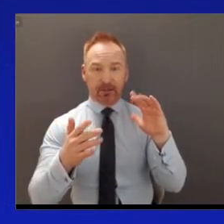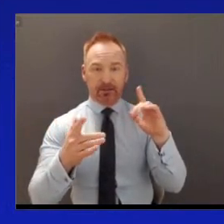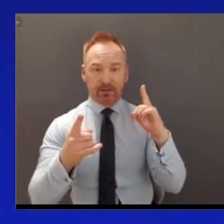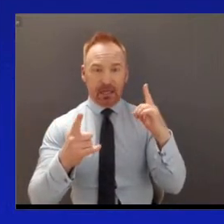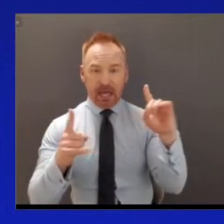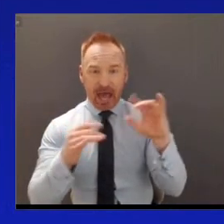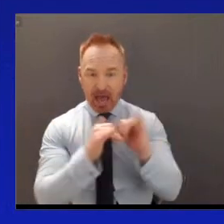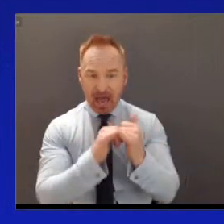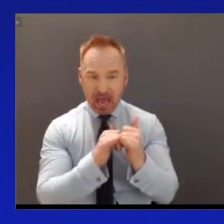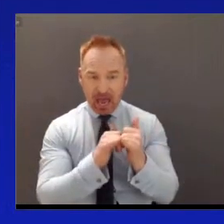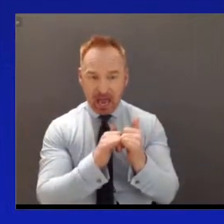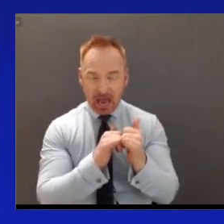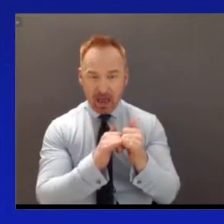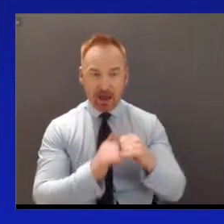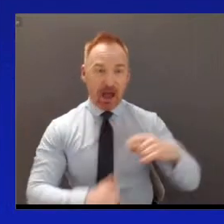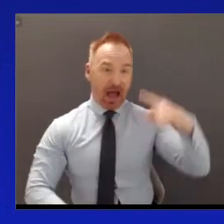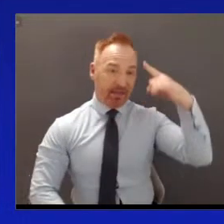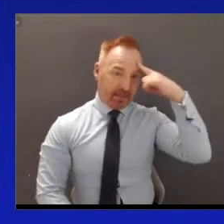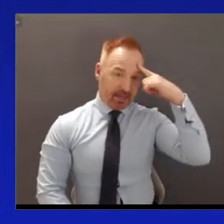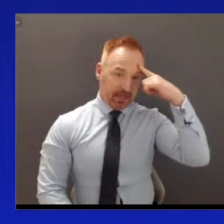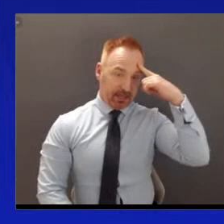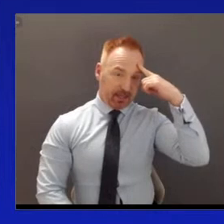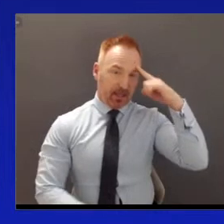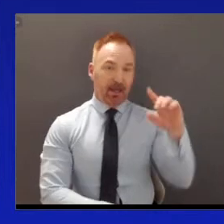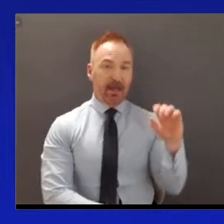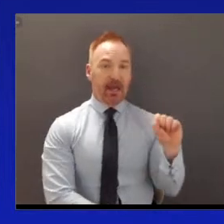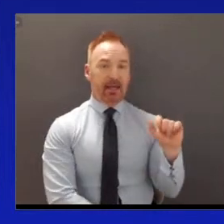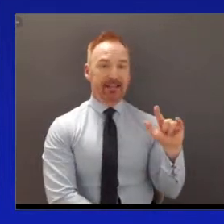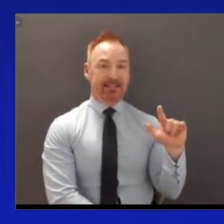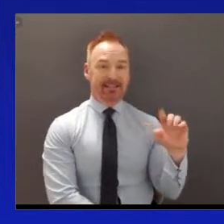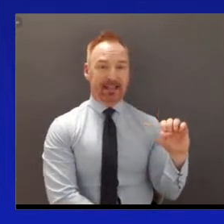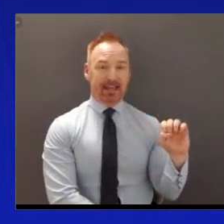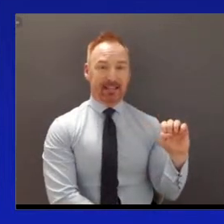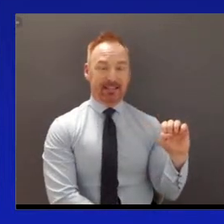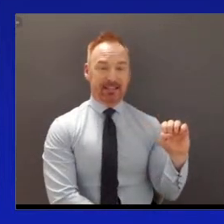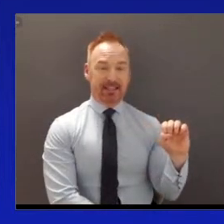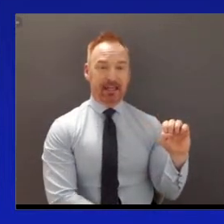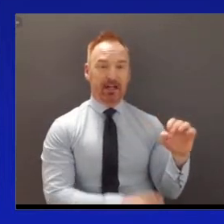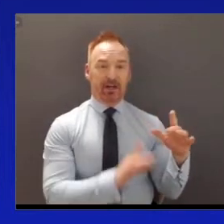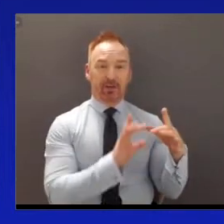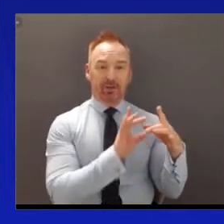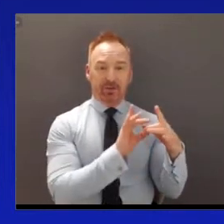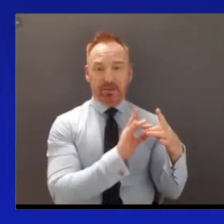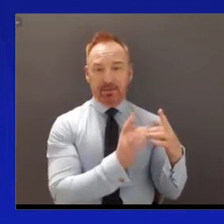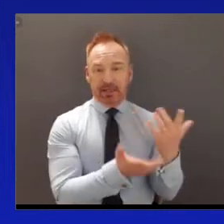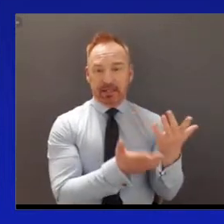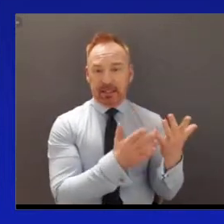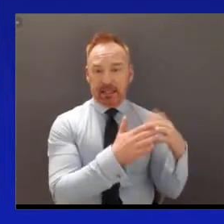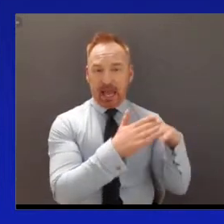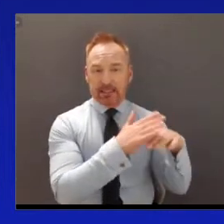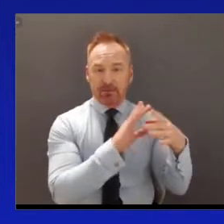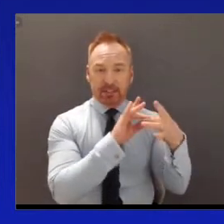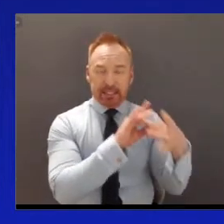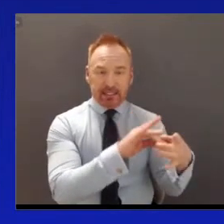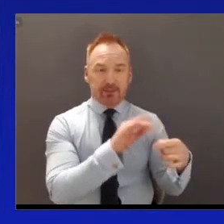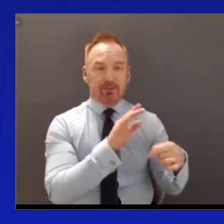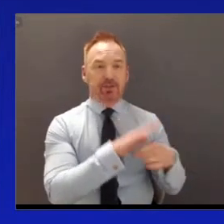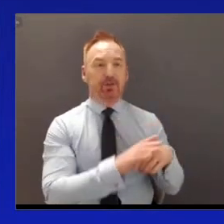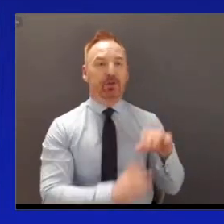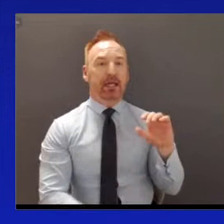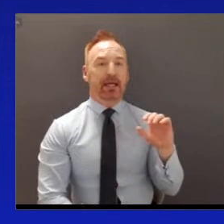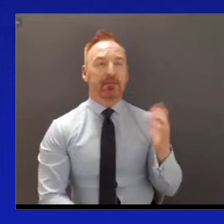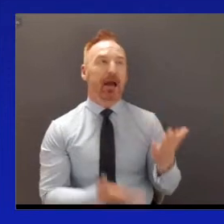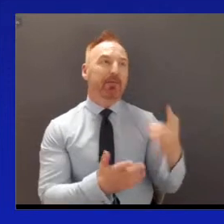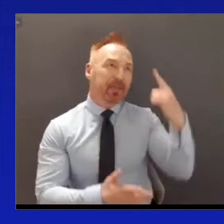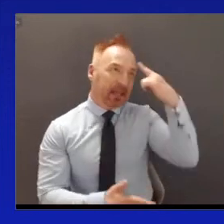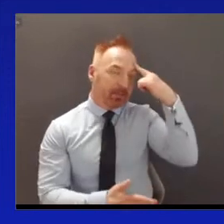I think that we should have a site that's accessible through the light rail system. I'm thinking of the Shaw Center